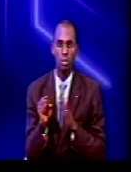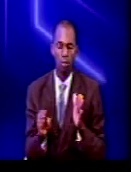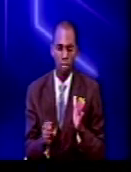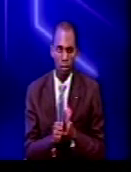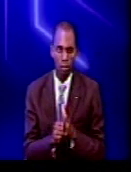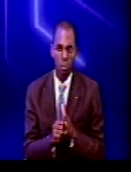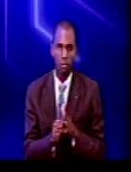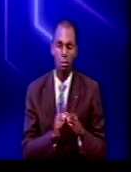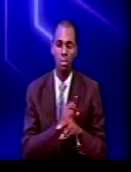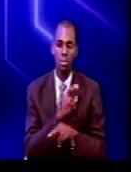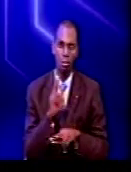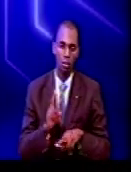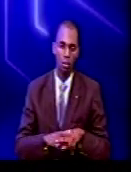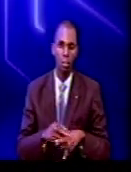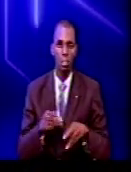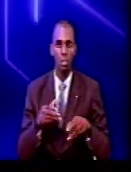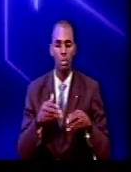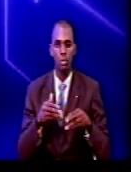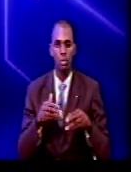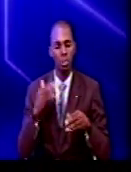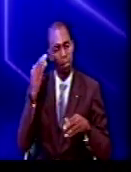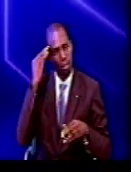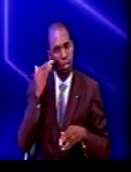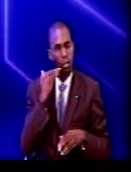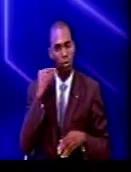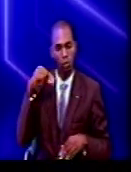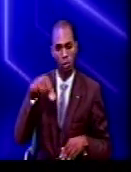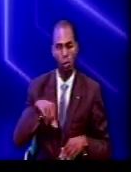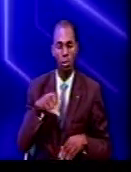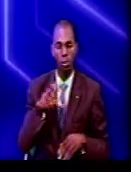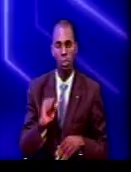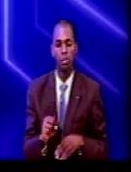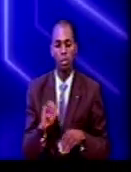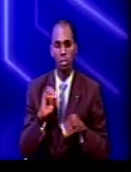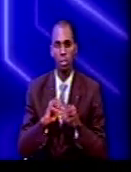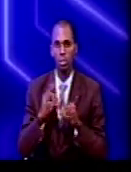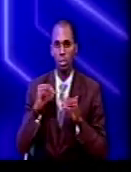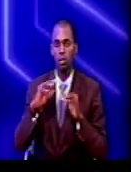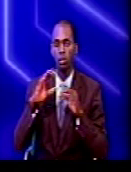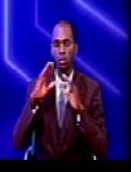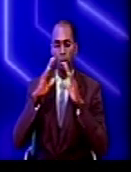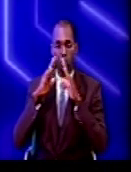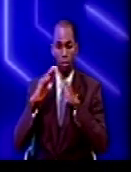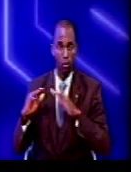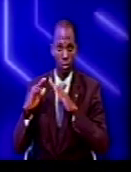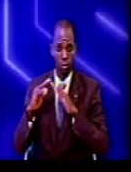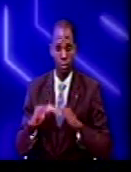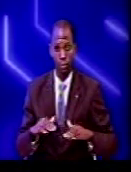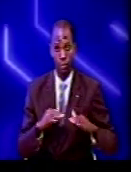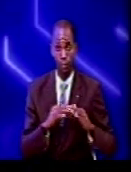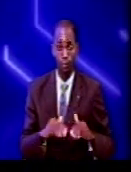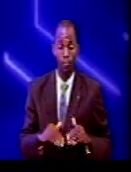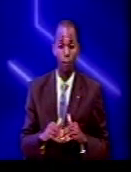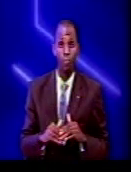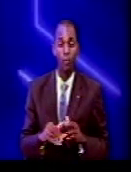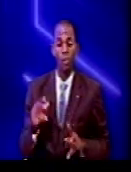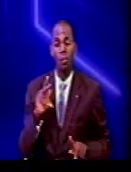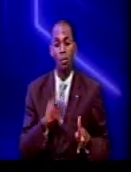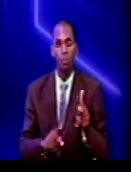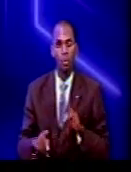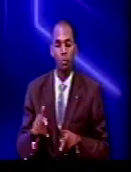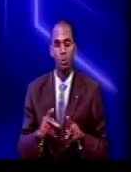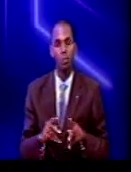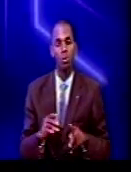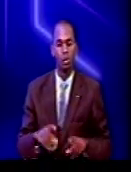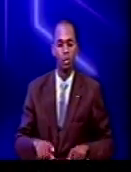state national headquarters are in cities, and the people that dwell in